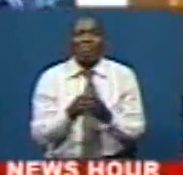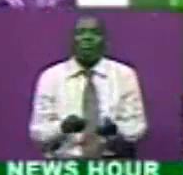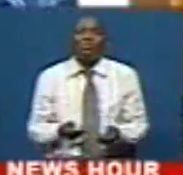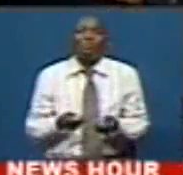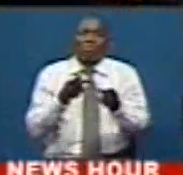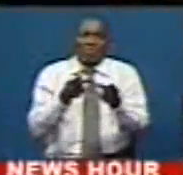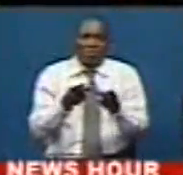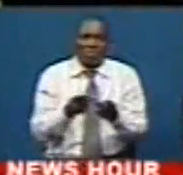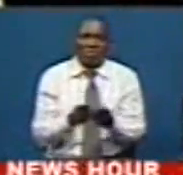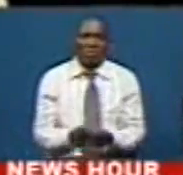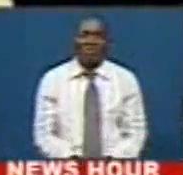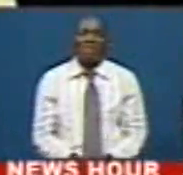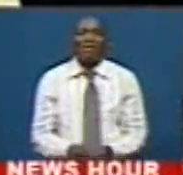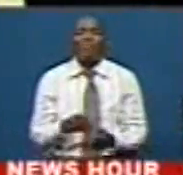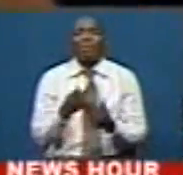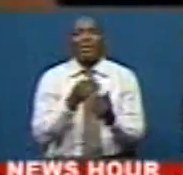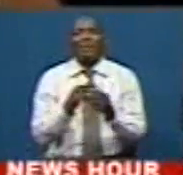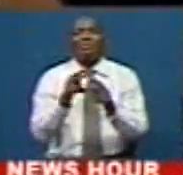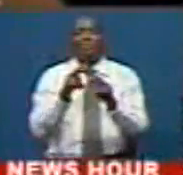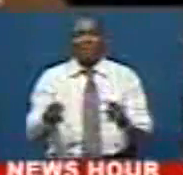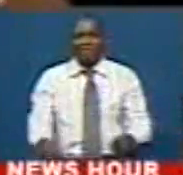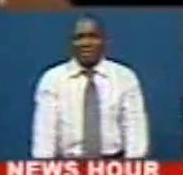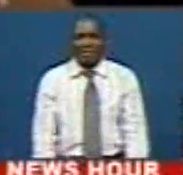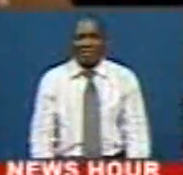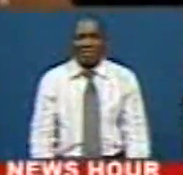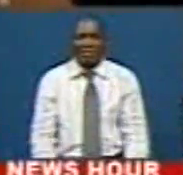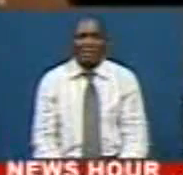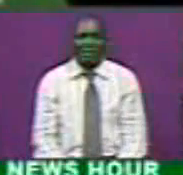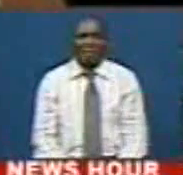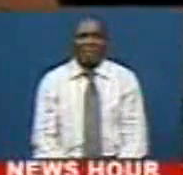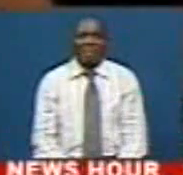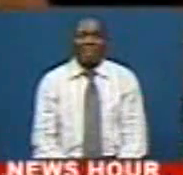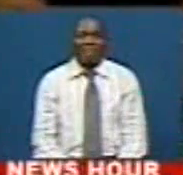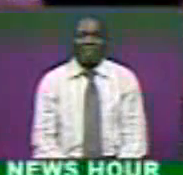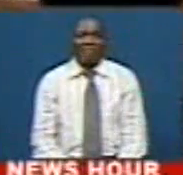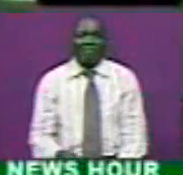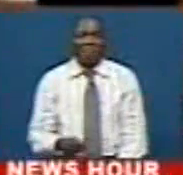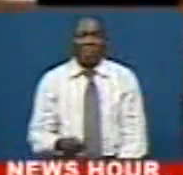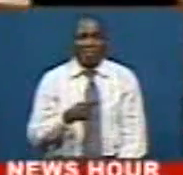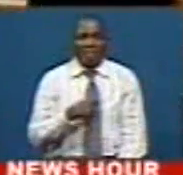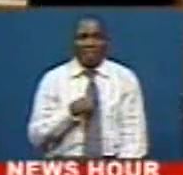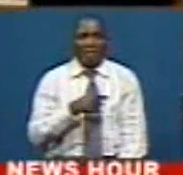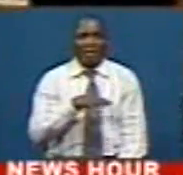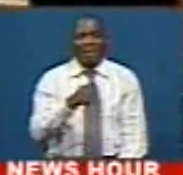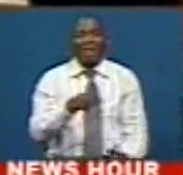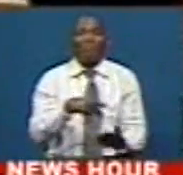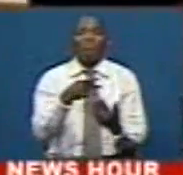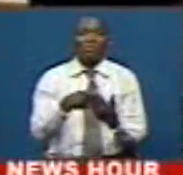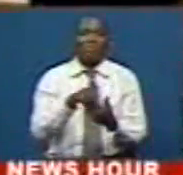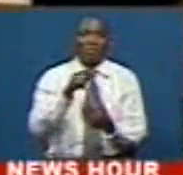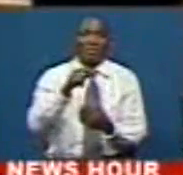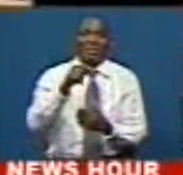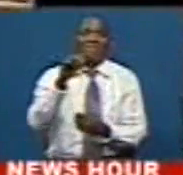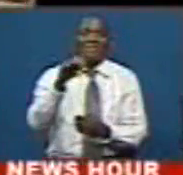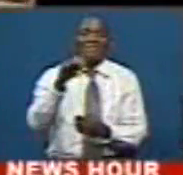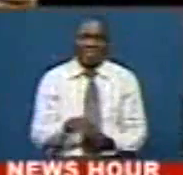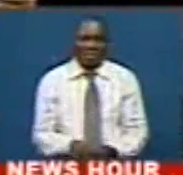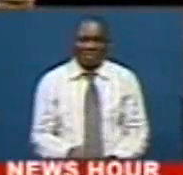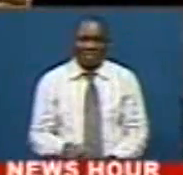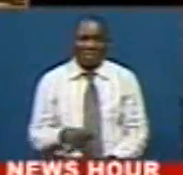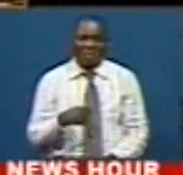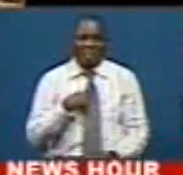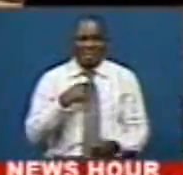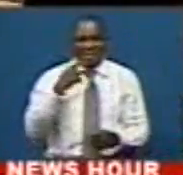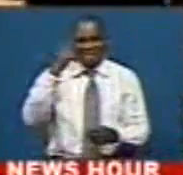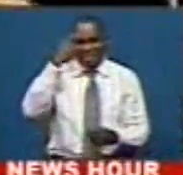proposed multi-purpose village for the industry. In outlining the proposed programs for 2019, first of